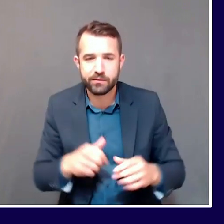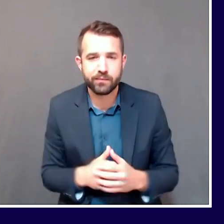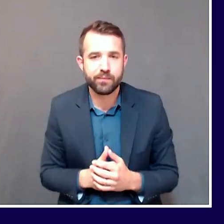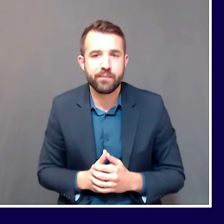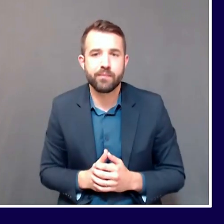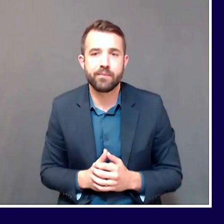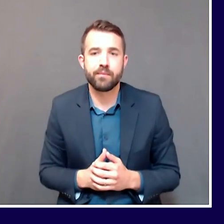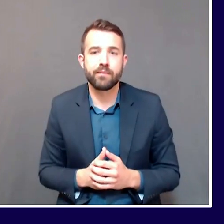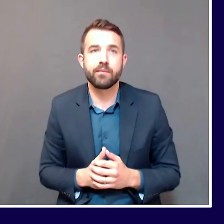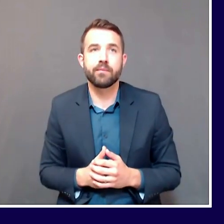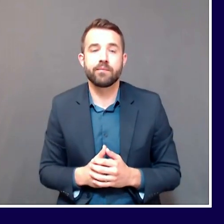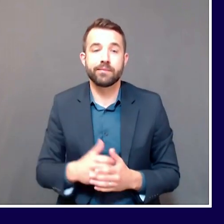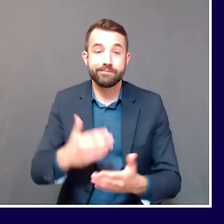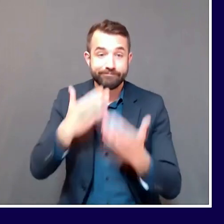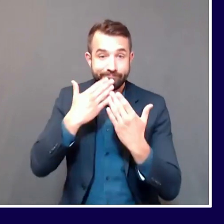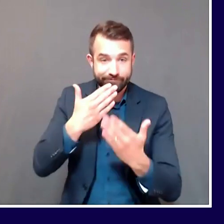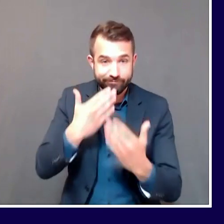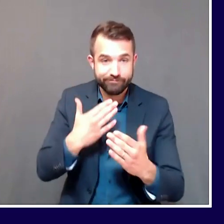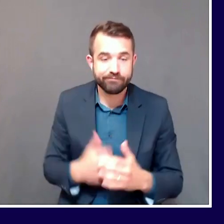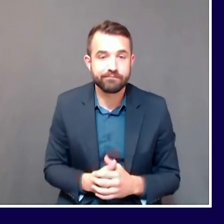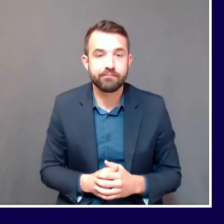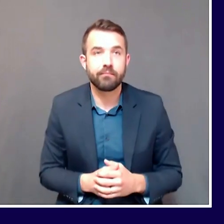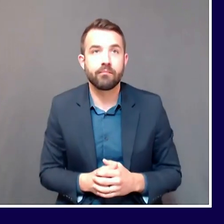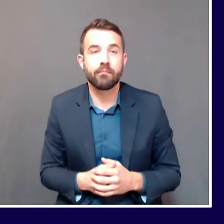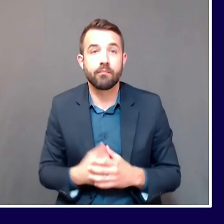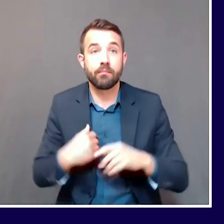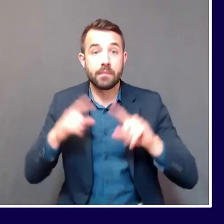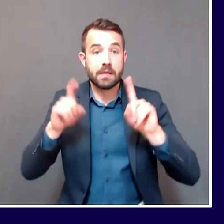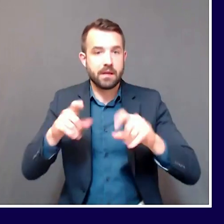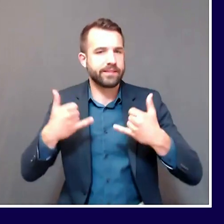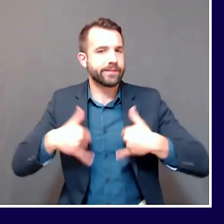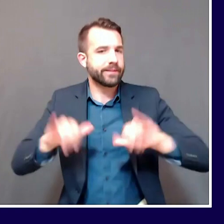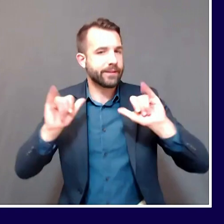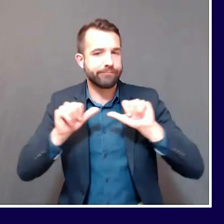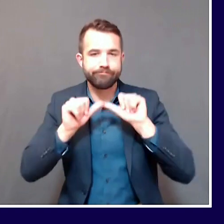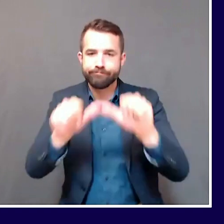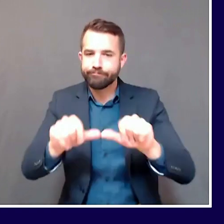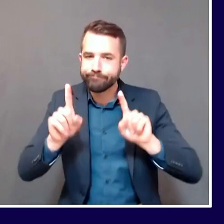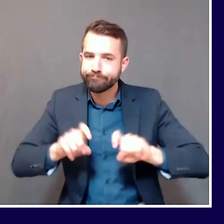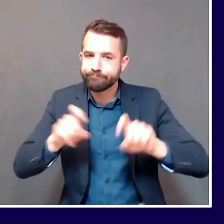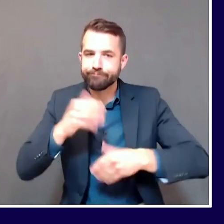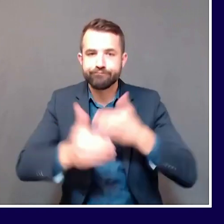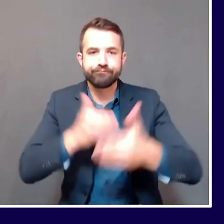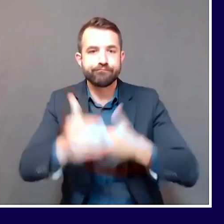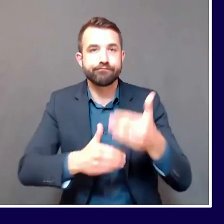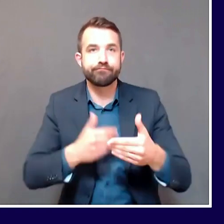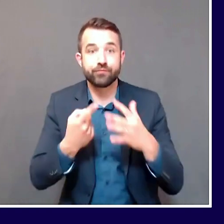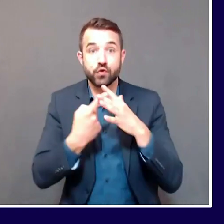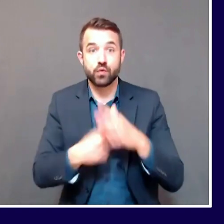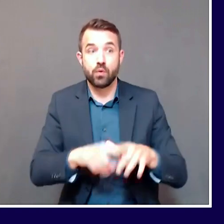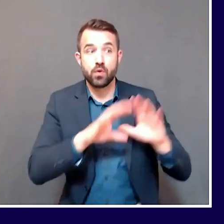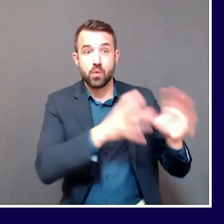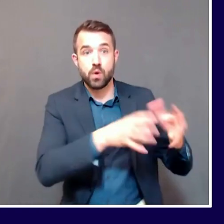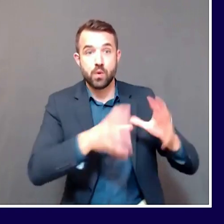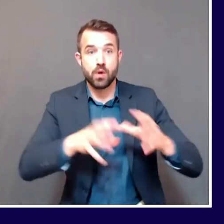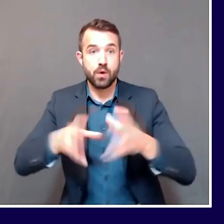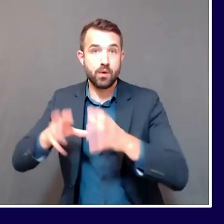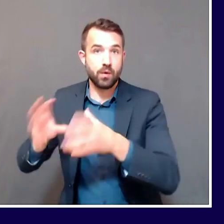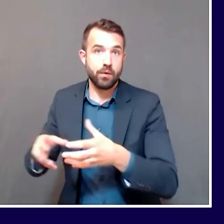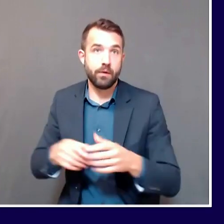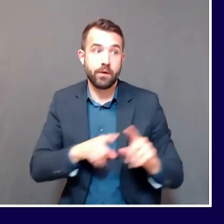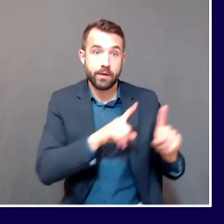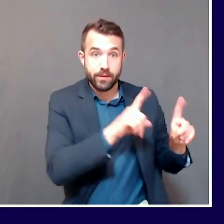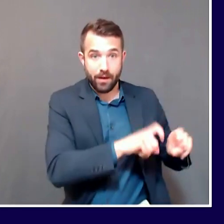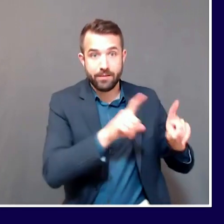Thanks, Amy. So that testing is continuing to go underway. They've been doing it in phases, and they've sent those samples out for testing, and the results